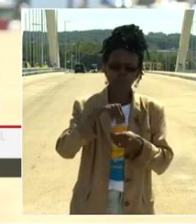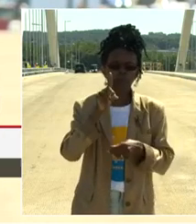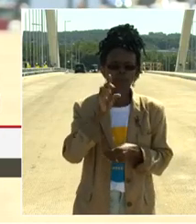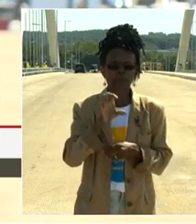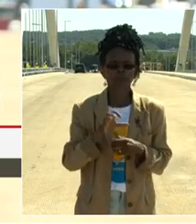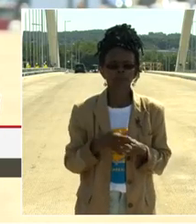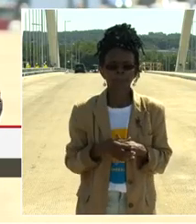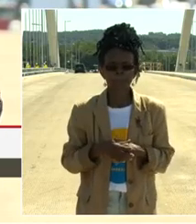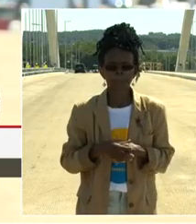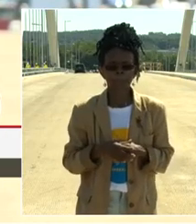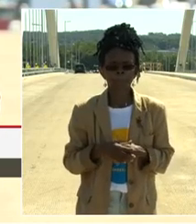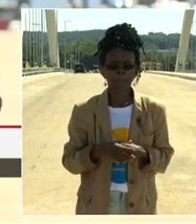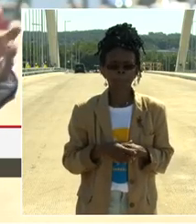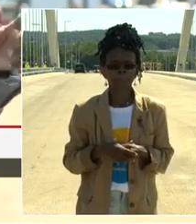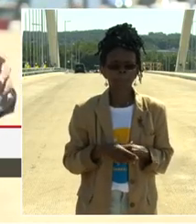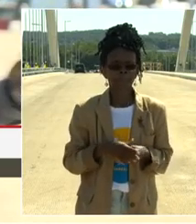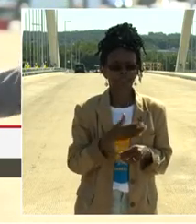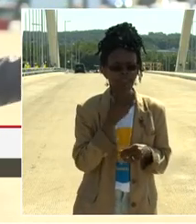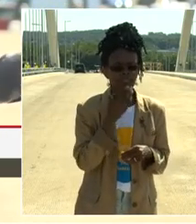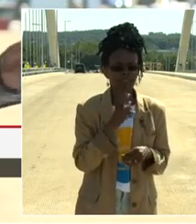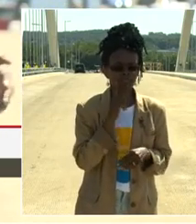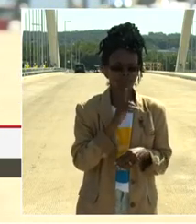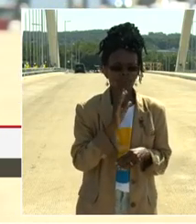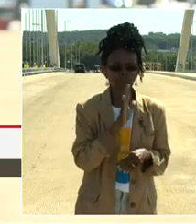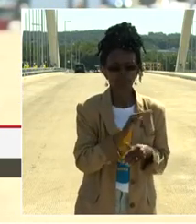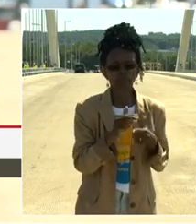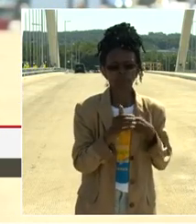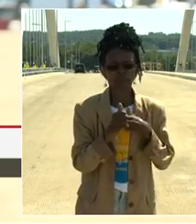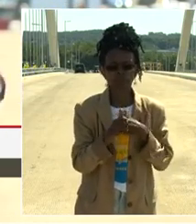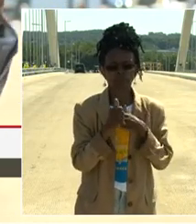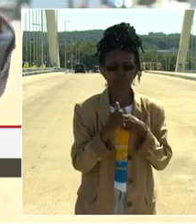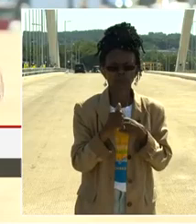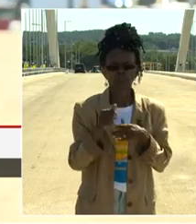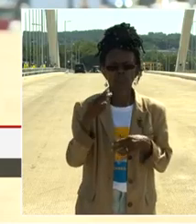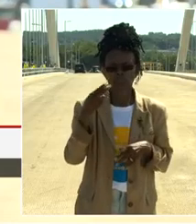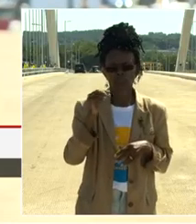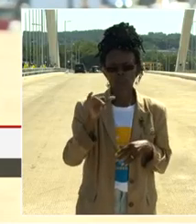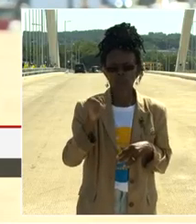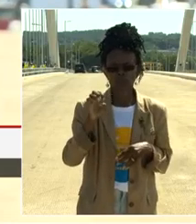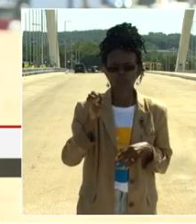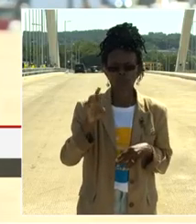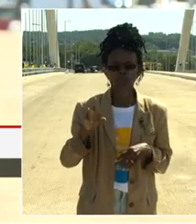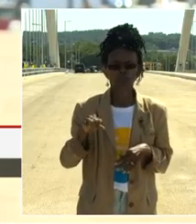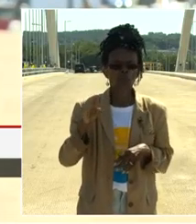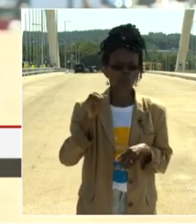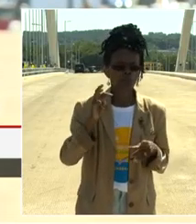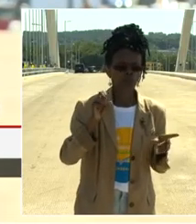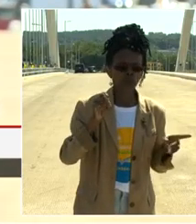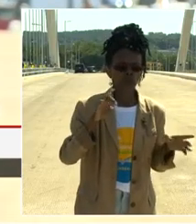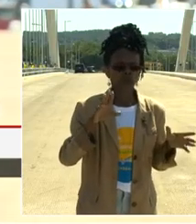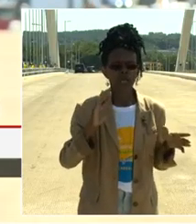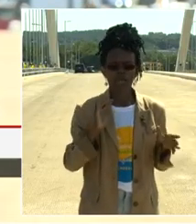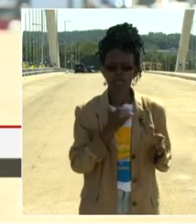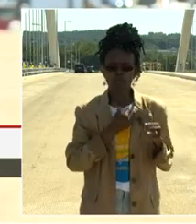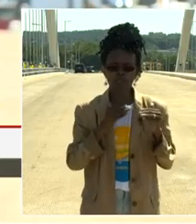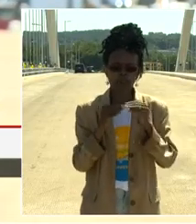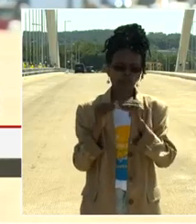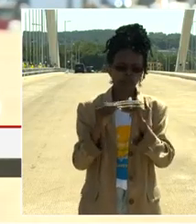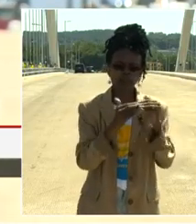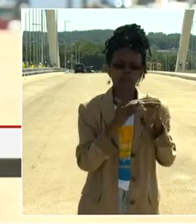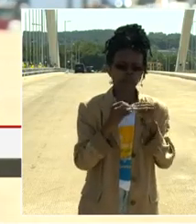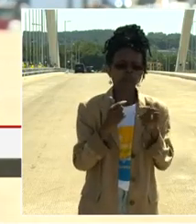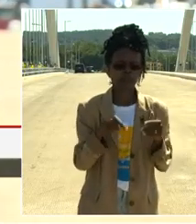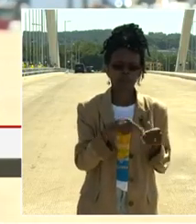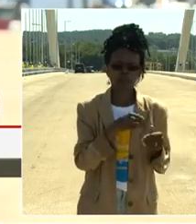Steny Hoyer for his leadership, and our colleague Mayor Muriel Bowser, and my colleagues Councilman Vincent Orange, Councilman